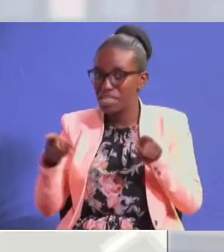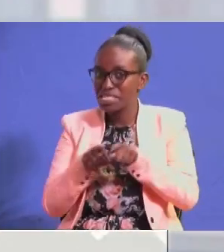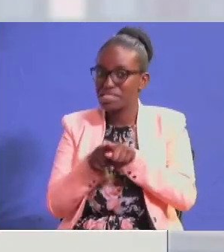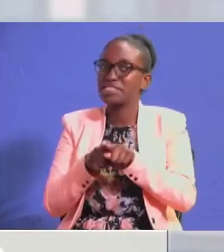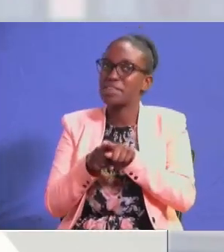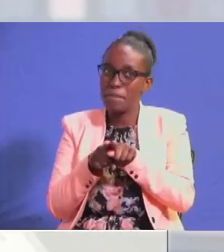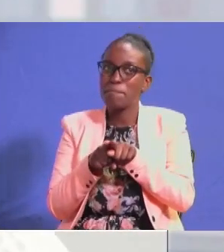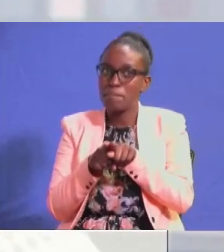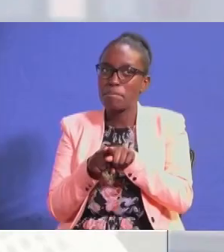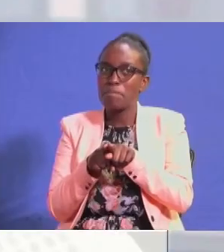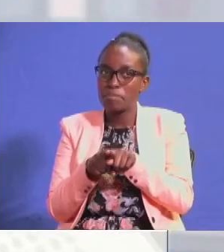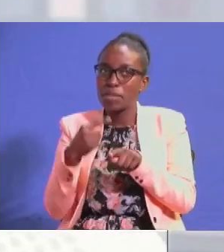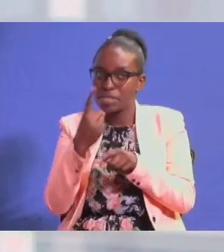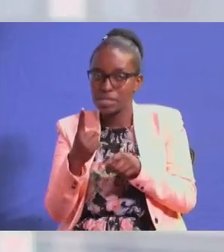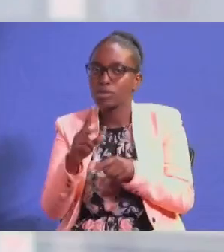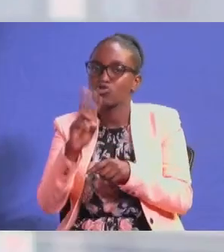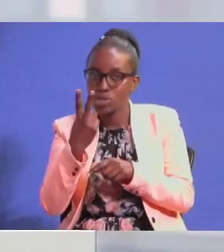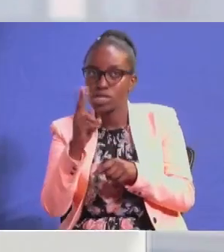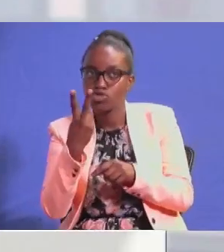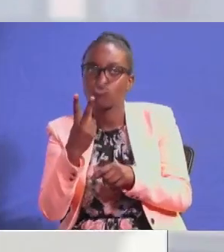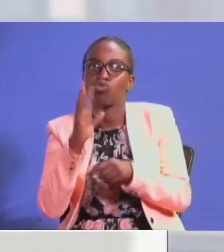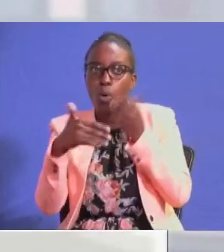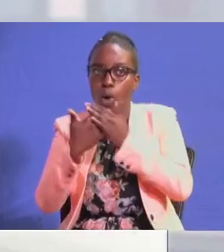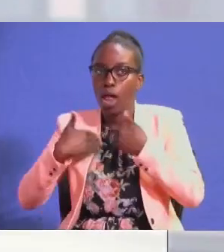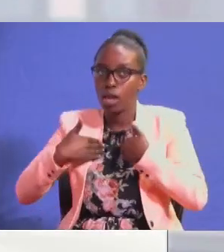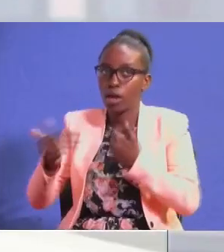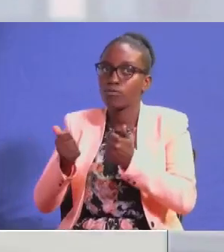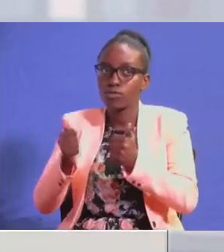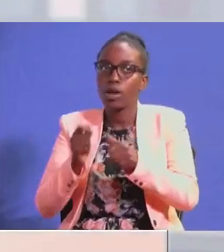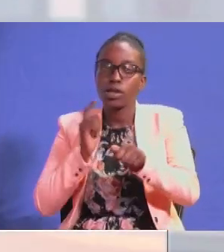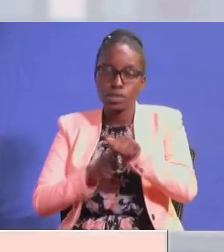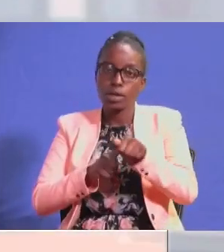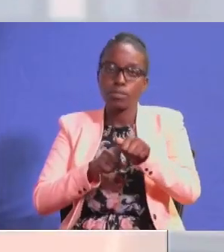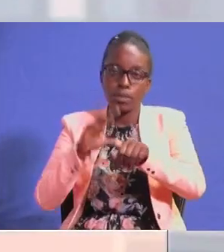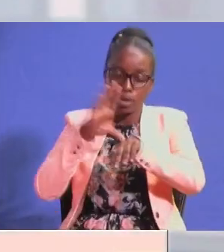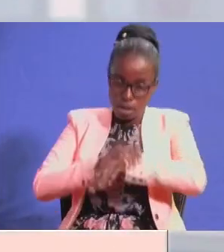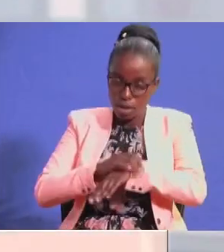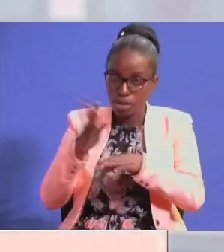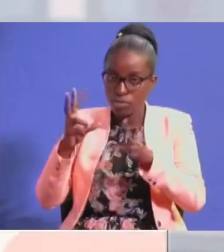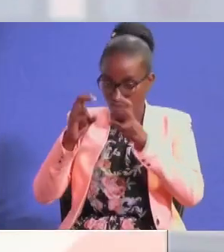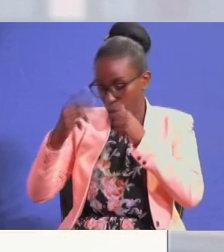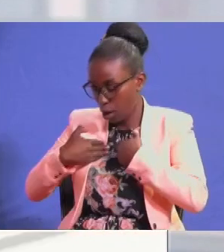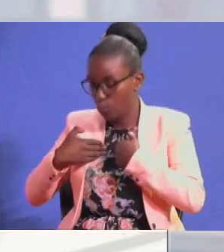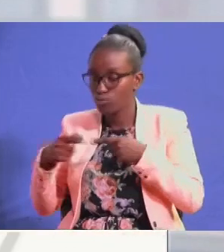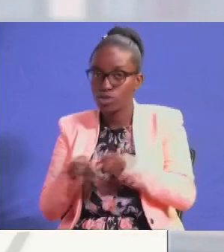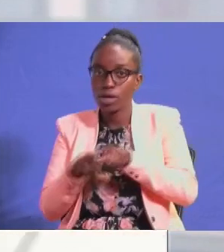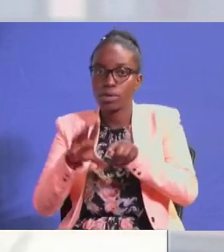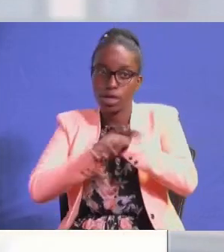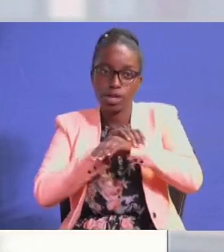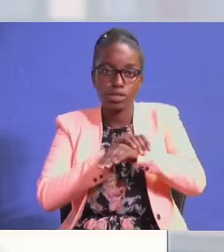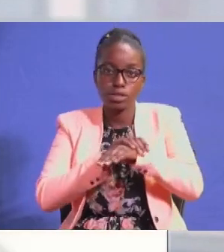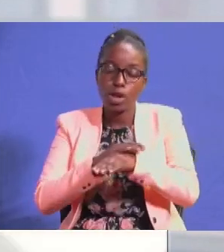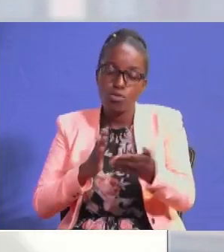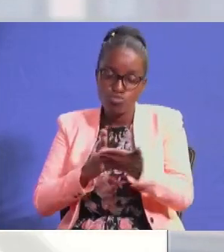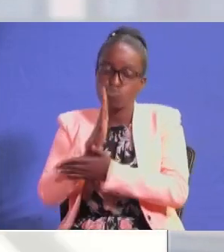Mutuse alleged that the 22 properties referred in his motion were acquired through a conflict